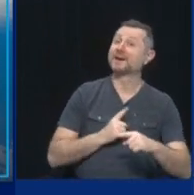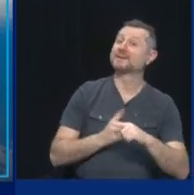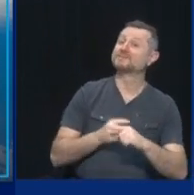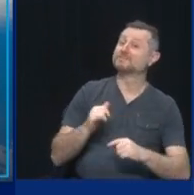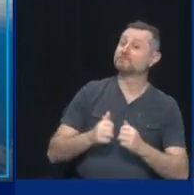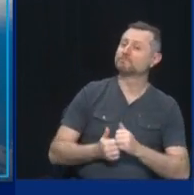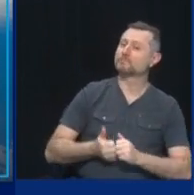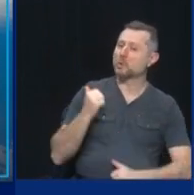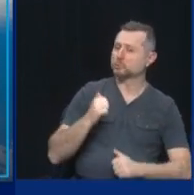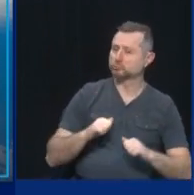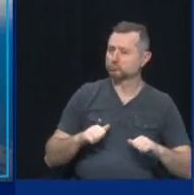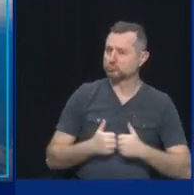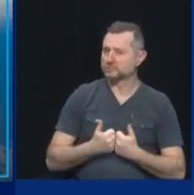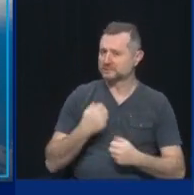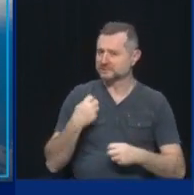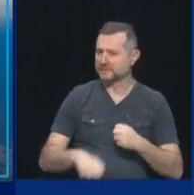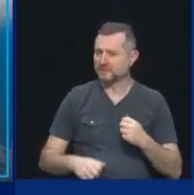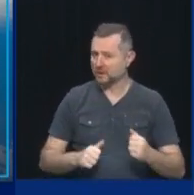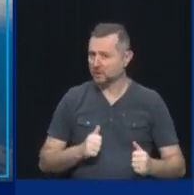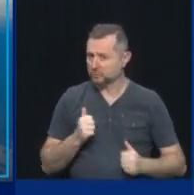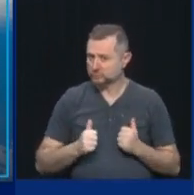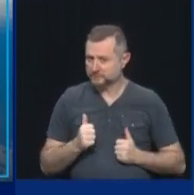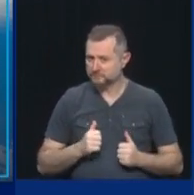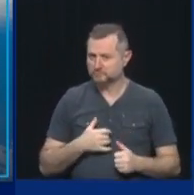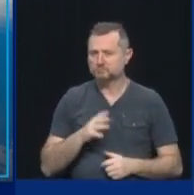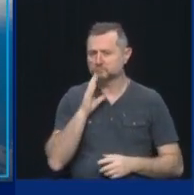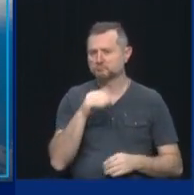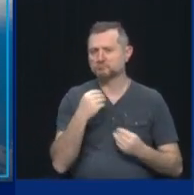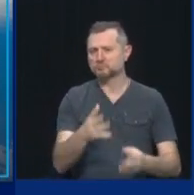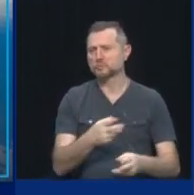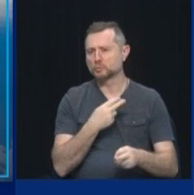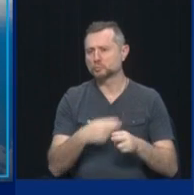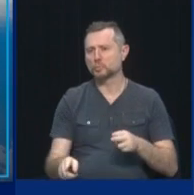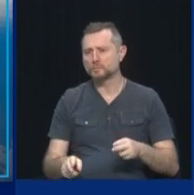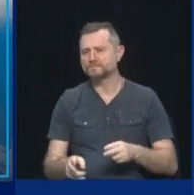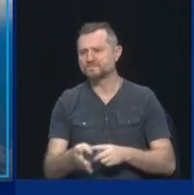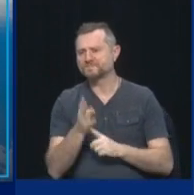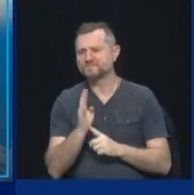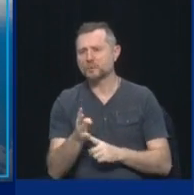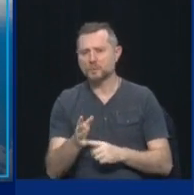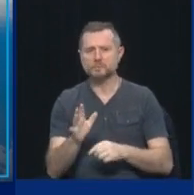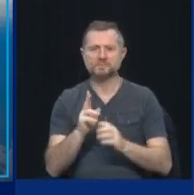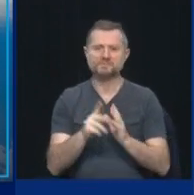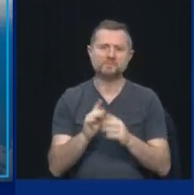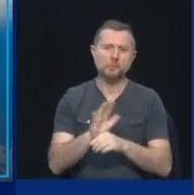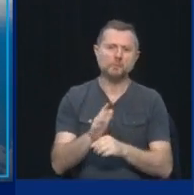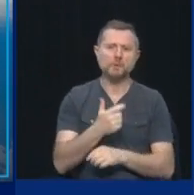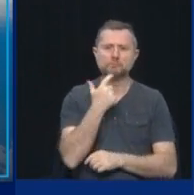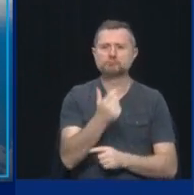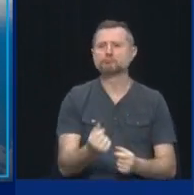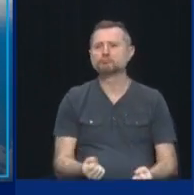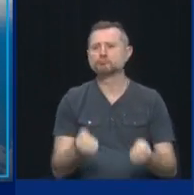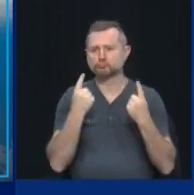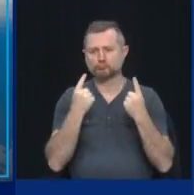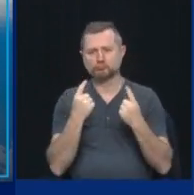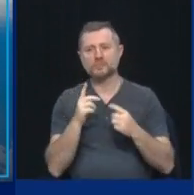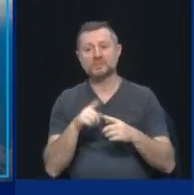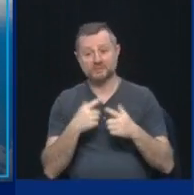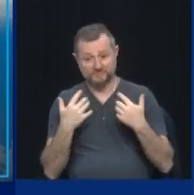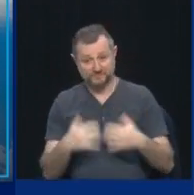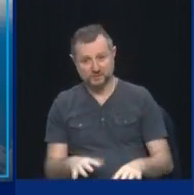going to show you a quick 4-minute video that's going to give you an idea. We're then going to take a tour of